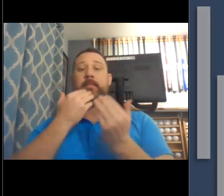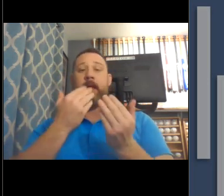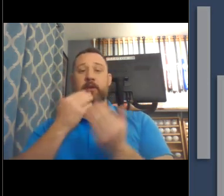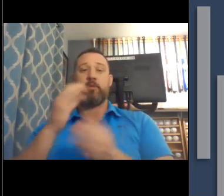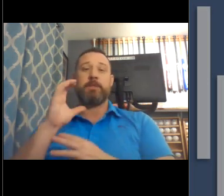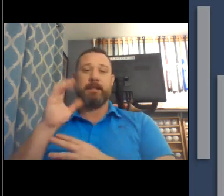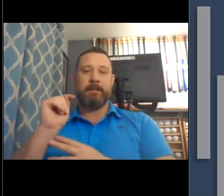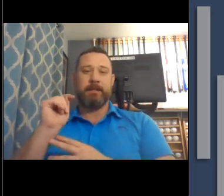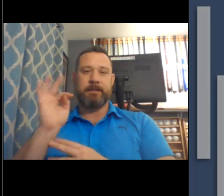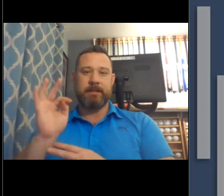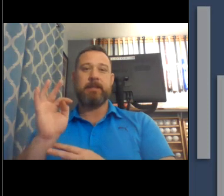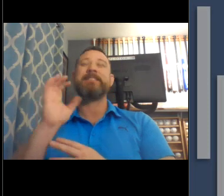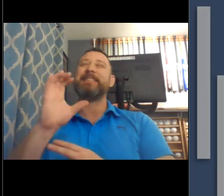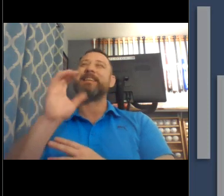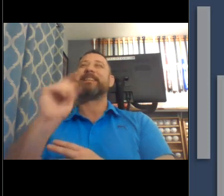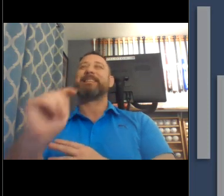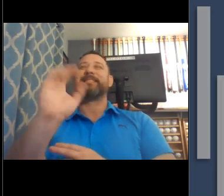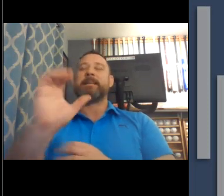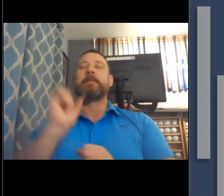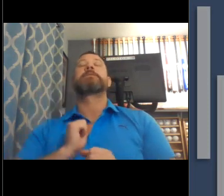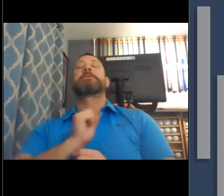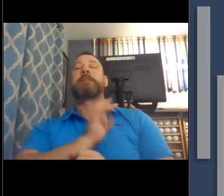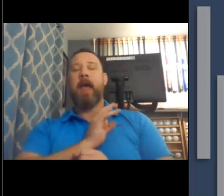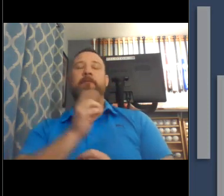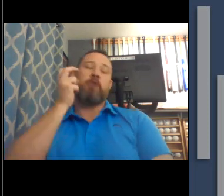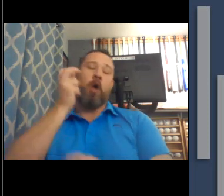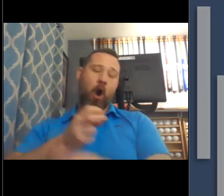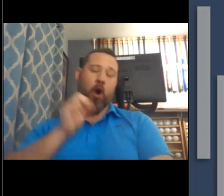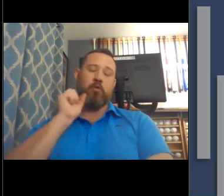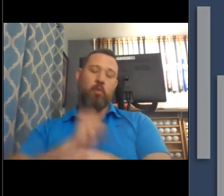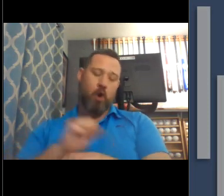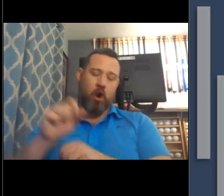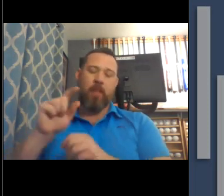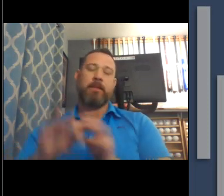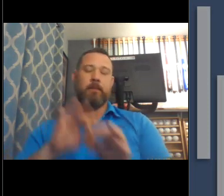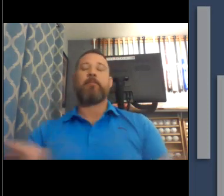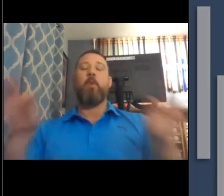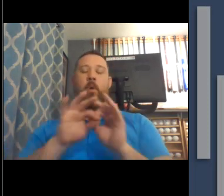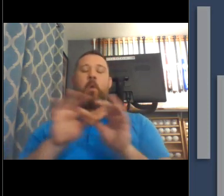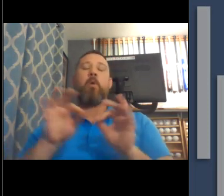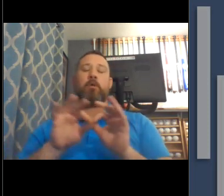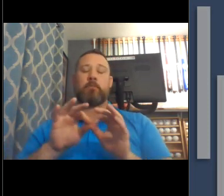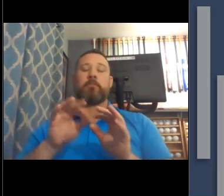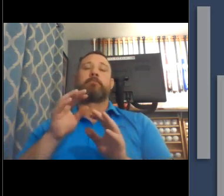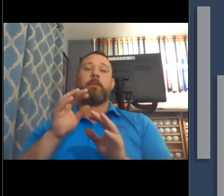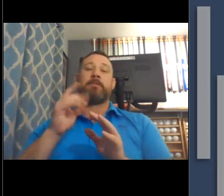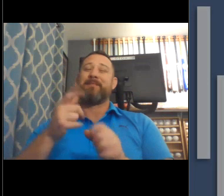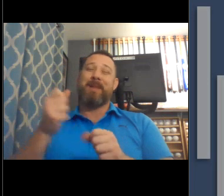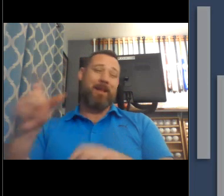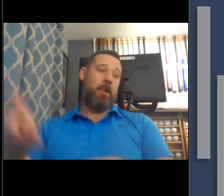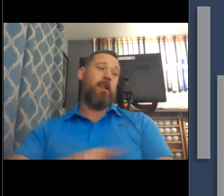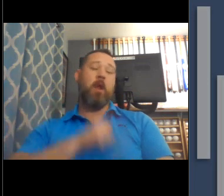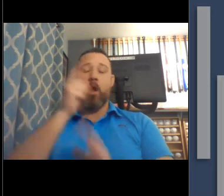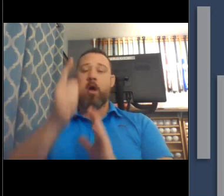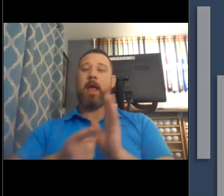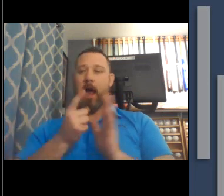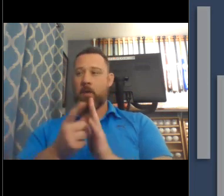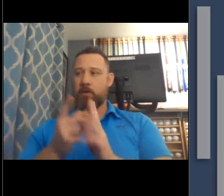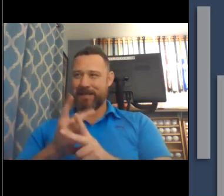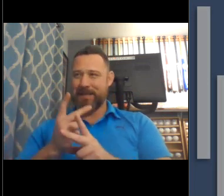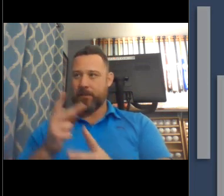CTC staff for their hard work on this critical program. CTC staff have put in many long hours keeping the program